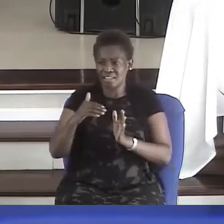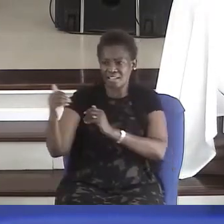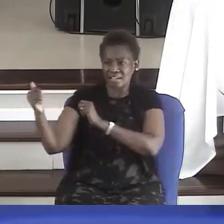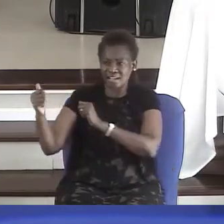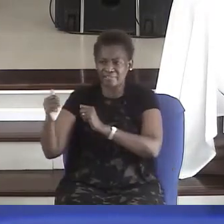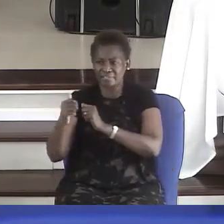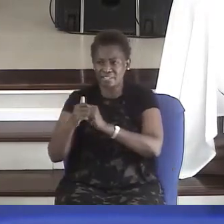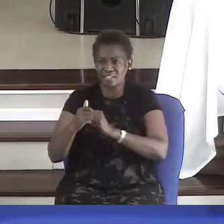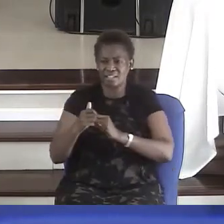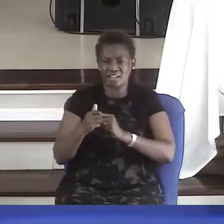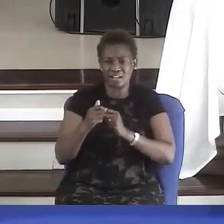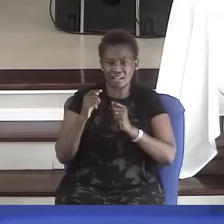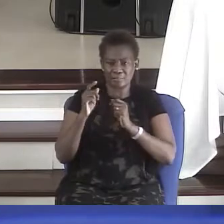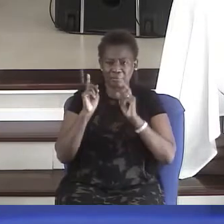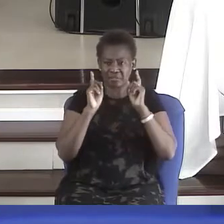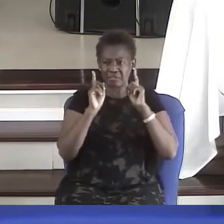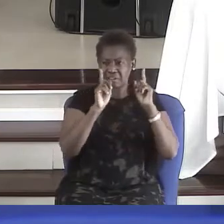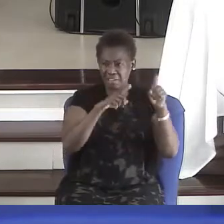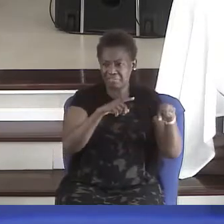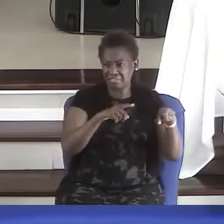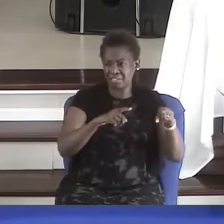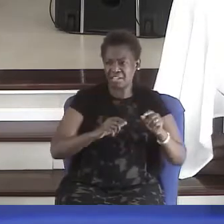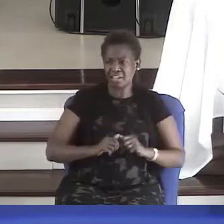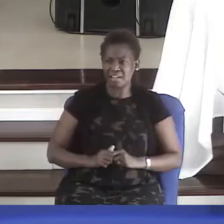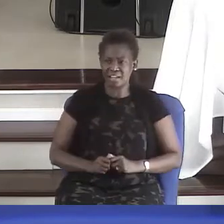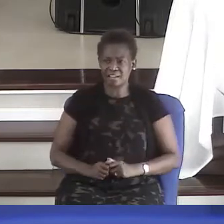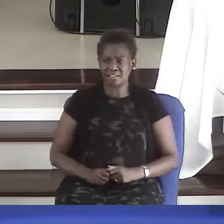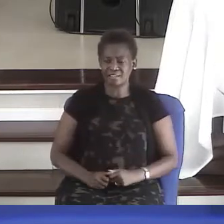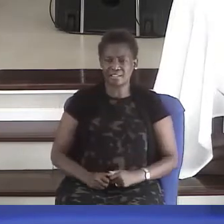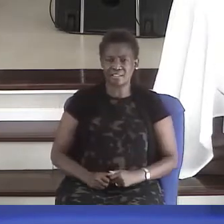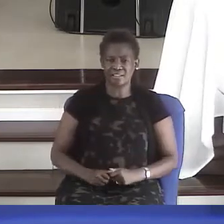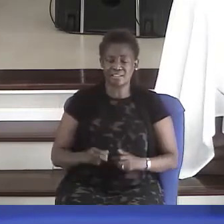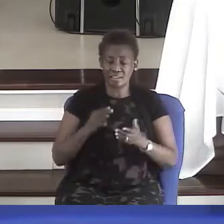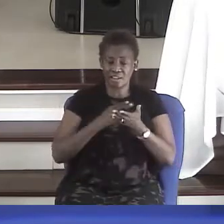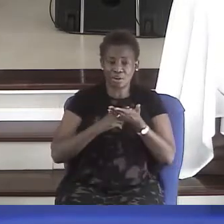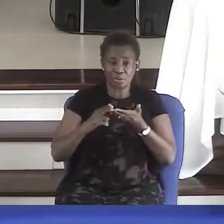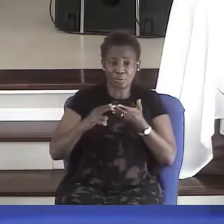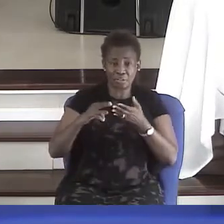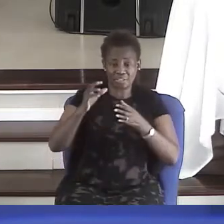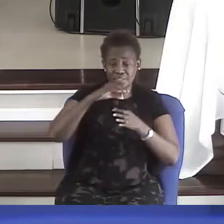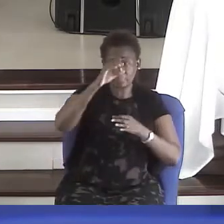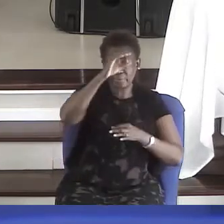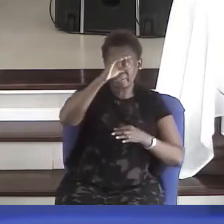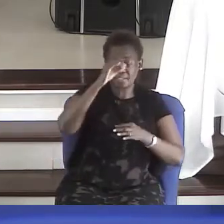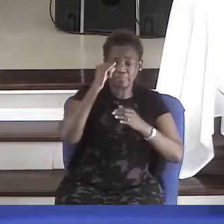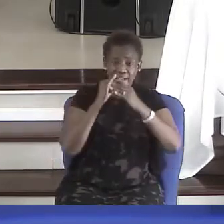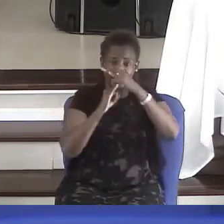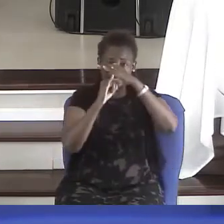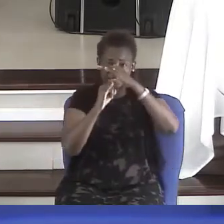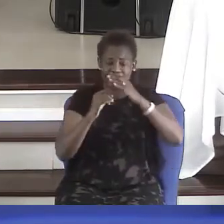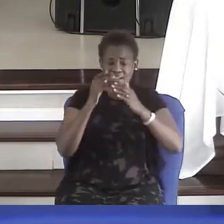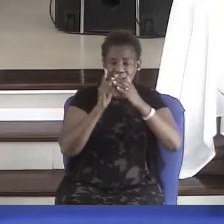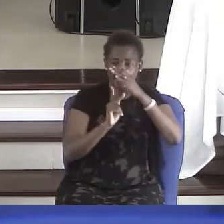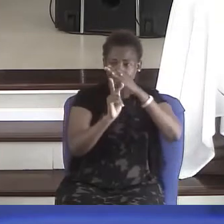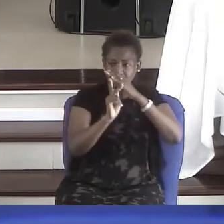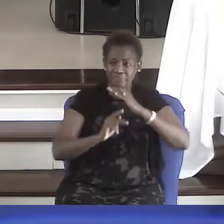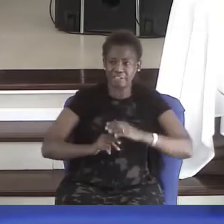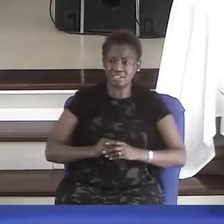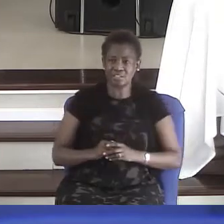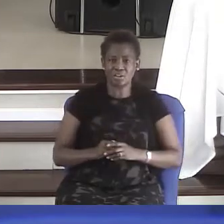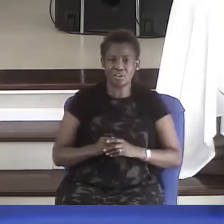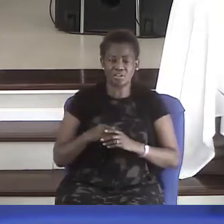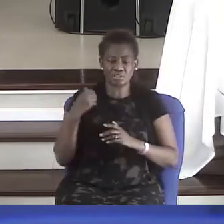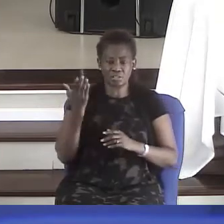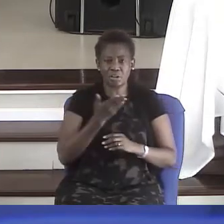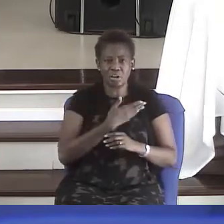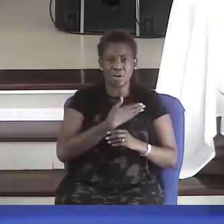Well, the Holy Ghost, by Isaiah the prophet, unto our fathers,